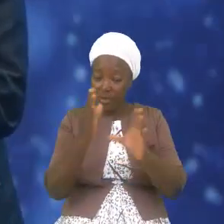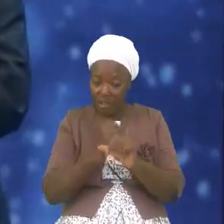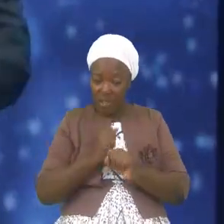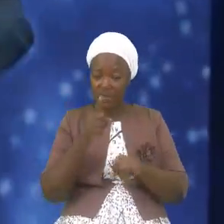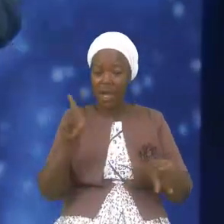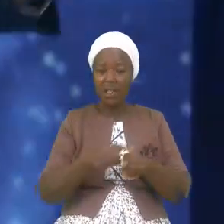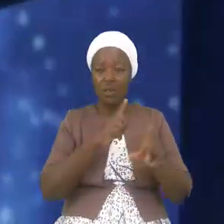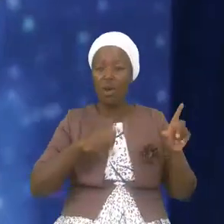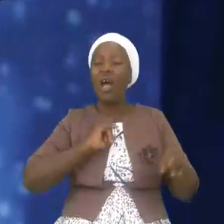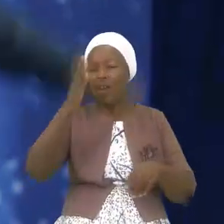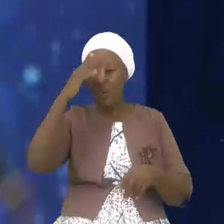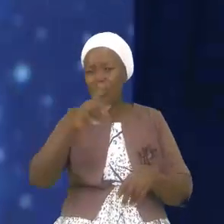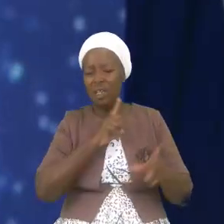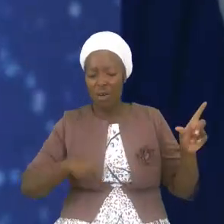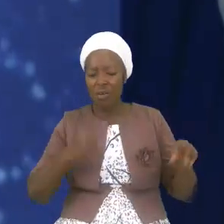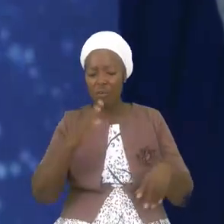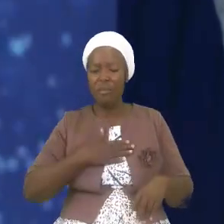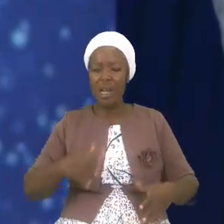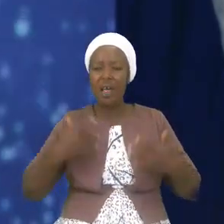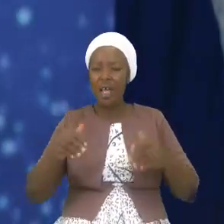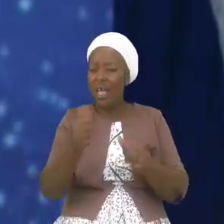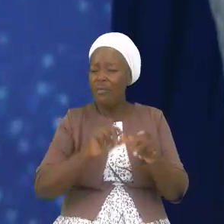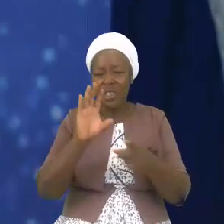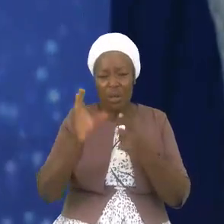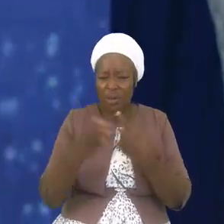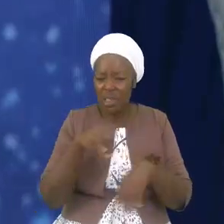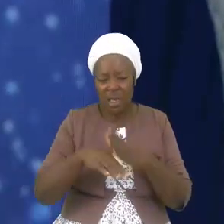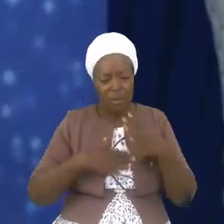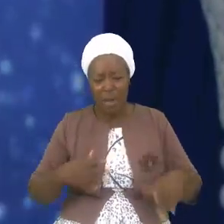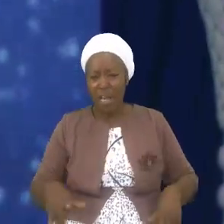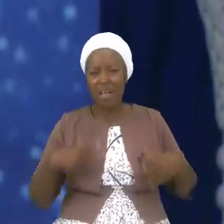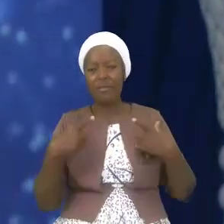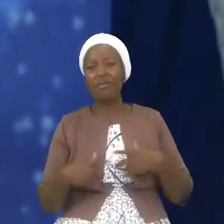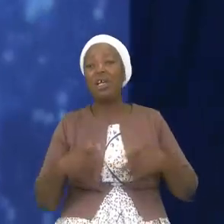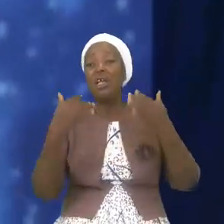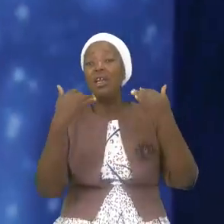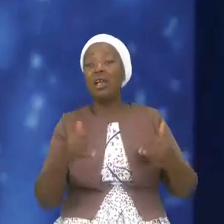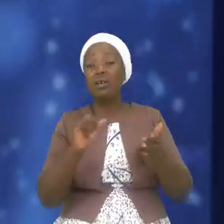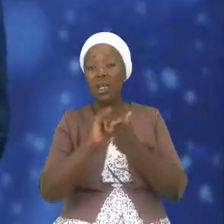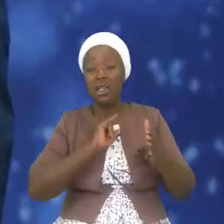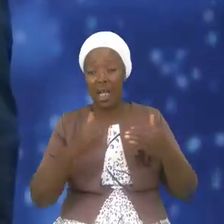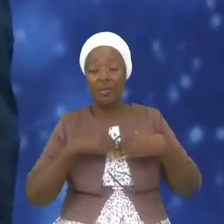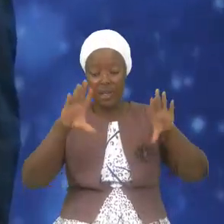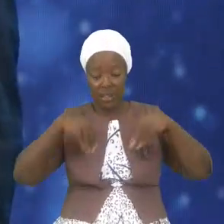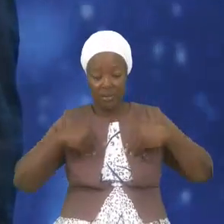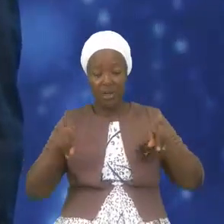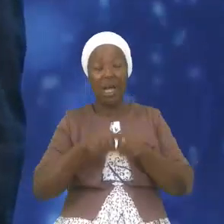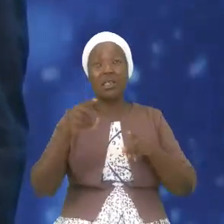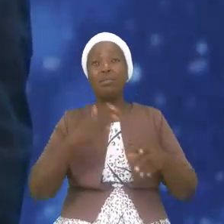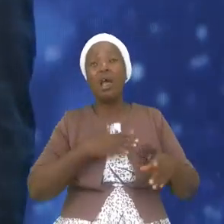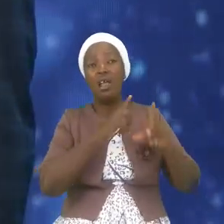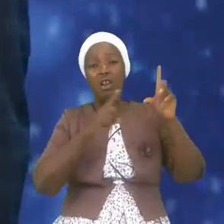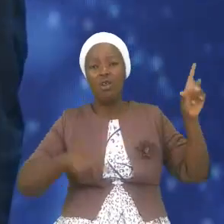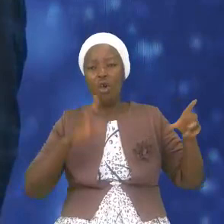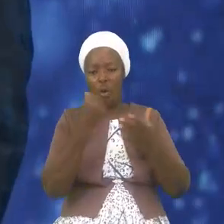my life. Now that I've taken you as Lord, your worthiness becomes my worthiness, and